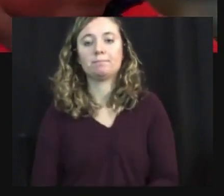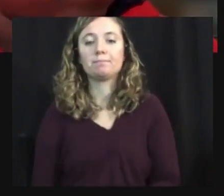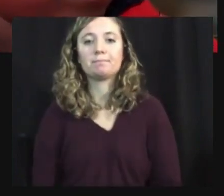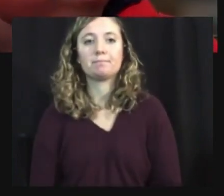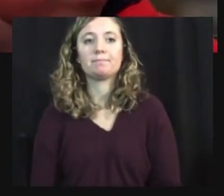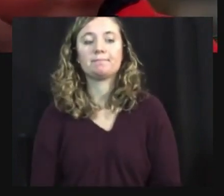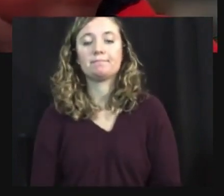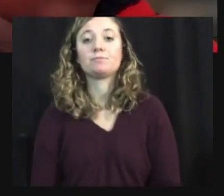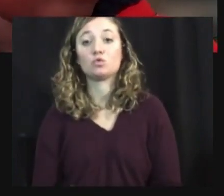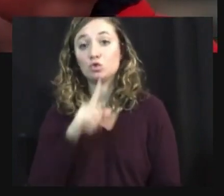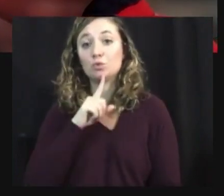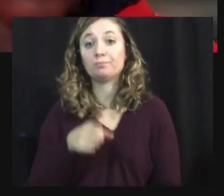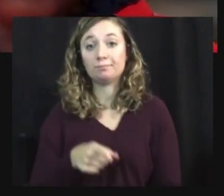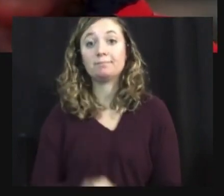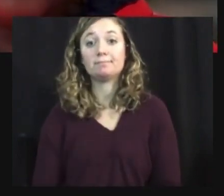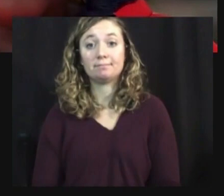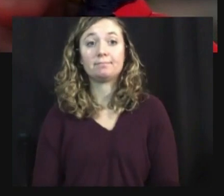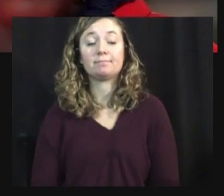That's true.